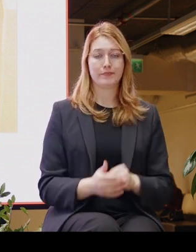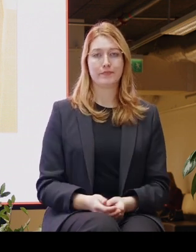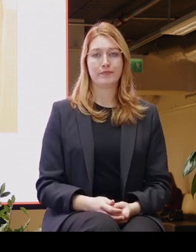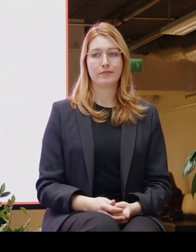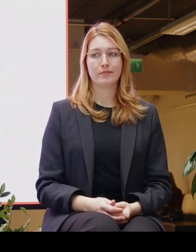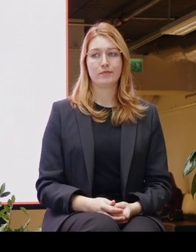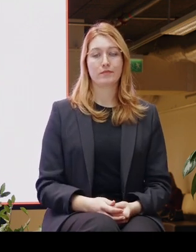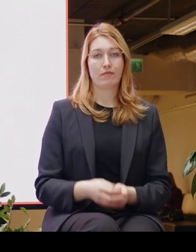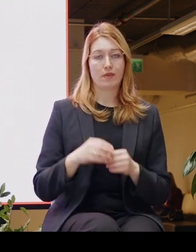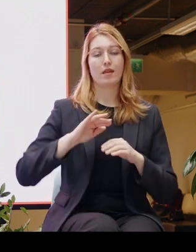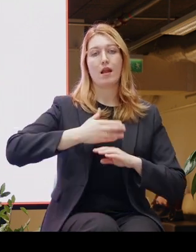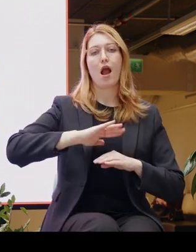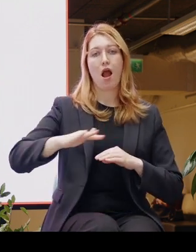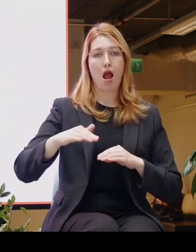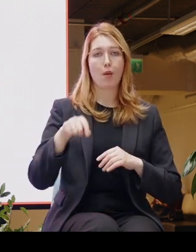Marking the stairs.